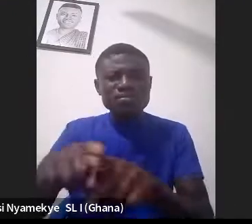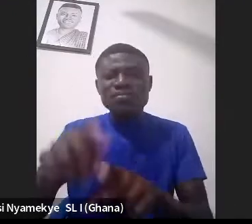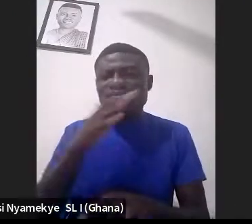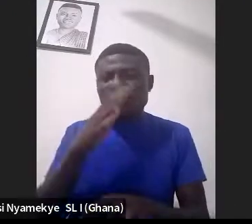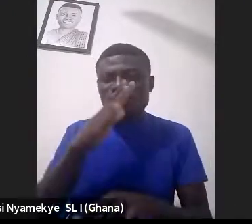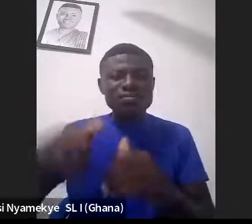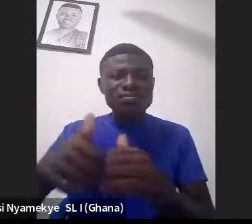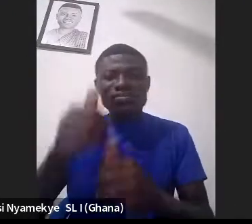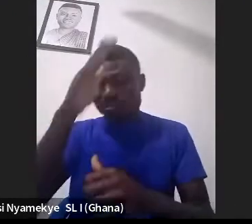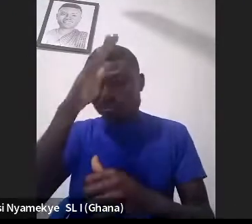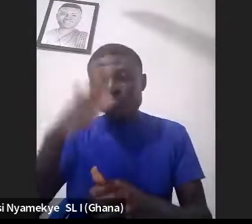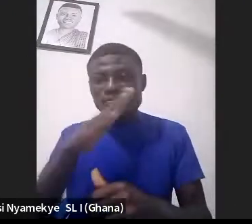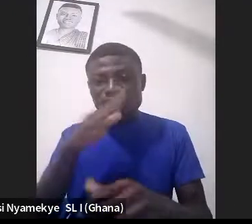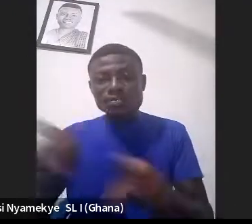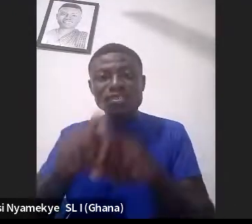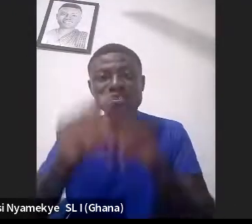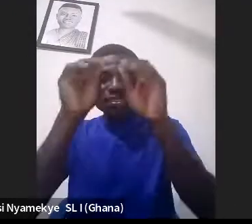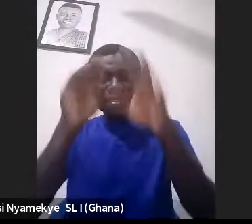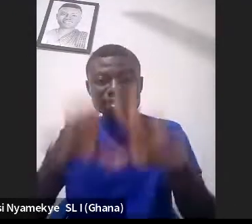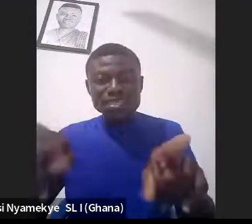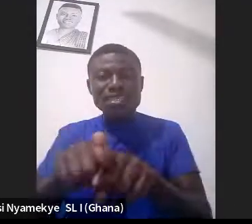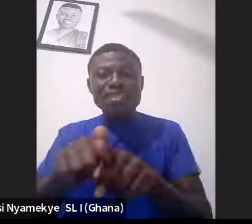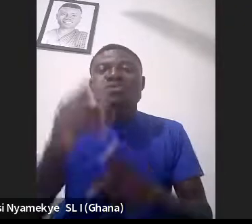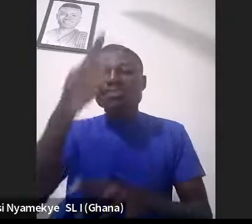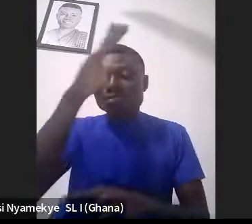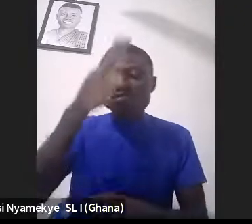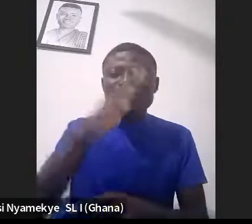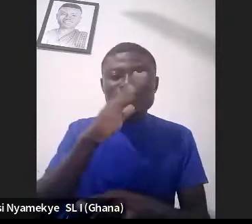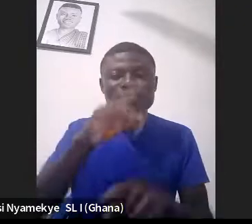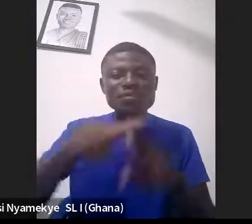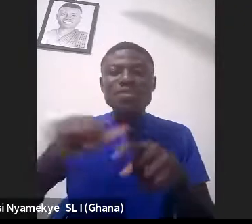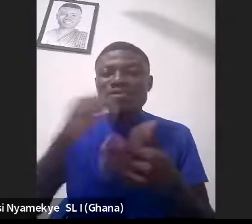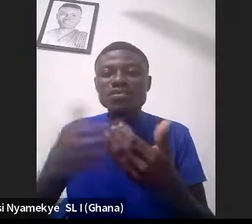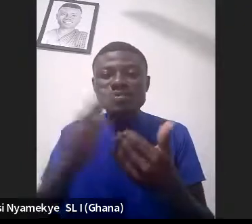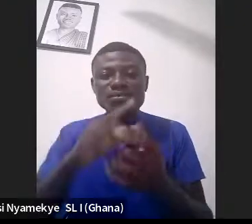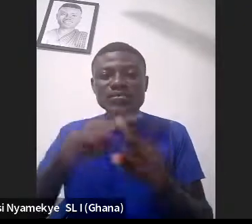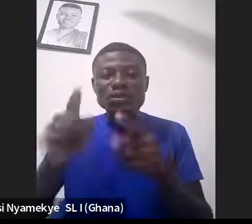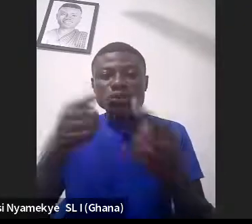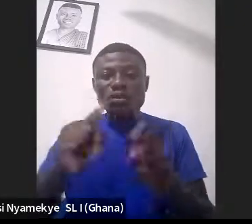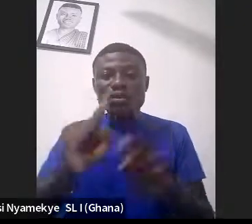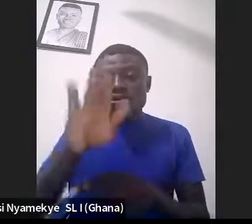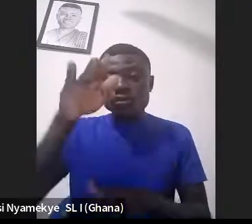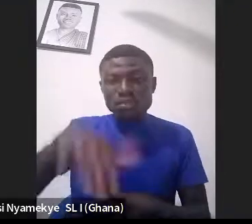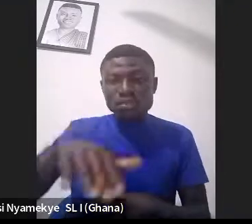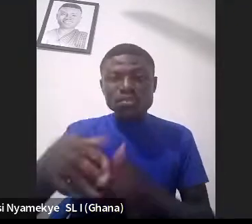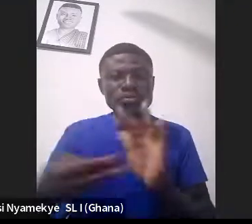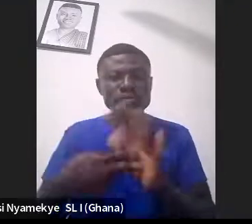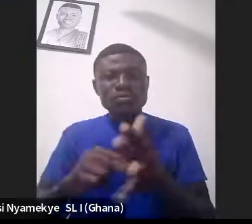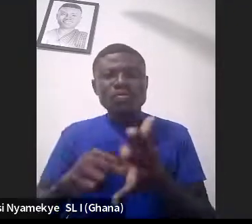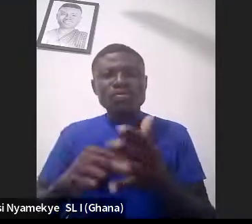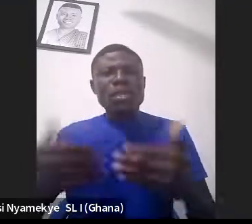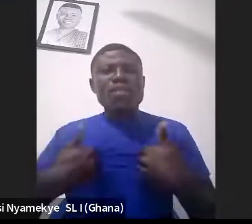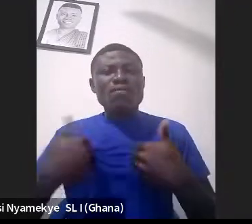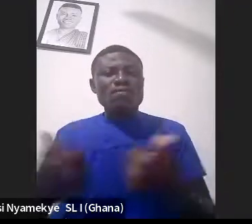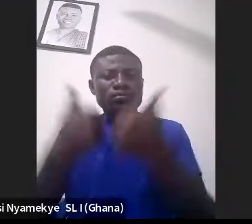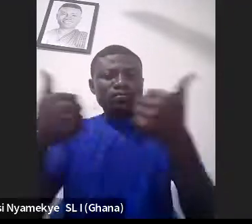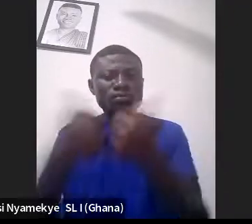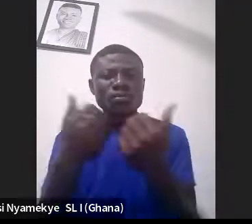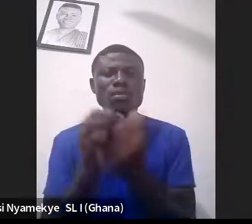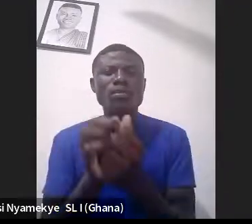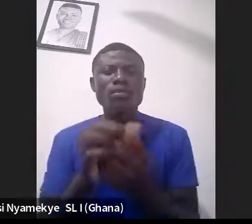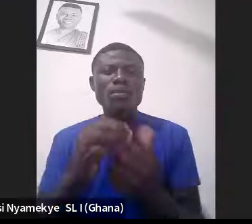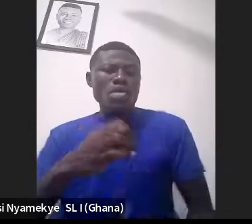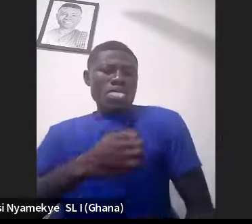as a teacher as well. You don't want to see anybody struggle, but when it's your own child, it's very challenging,